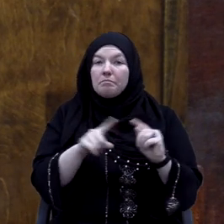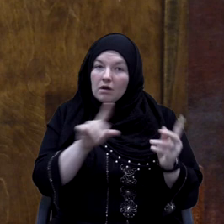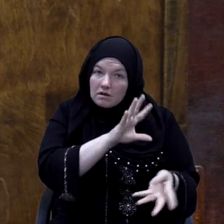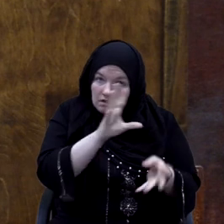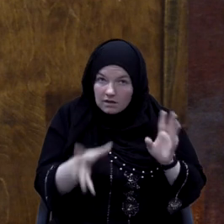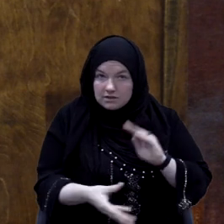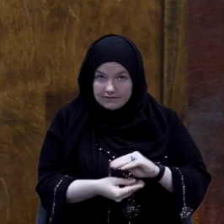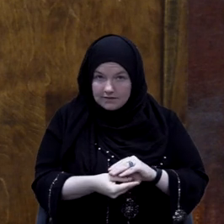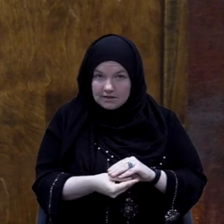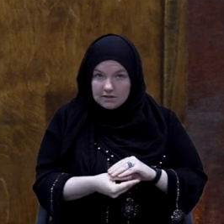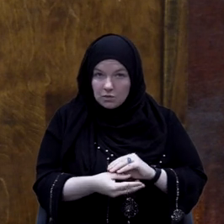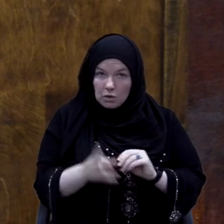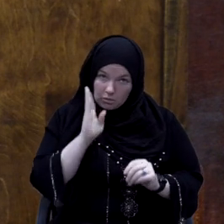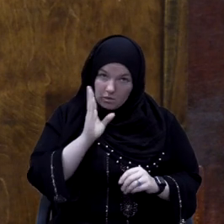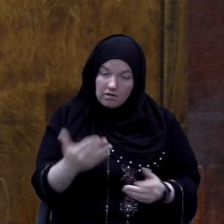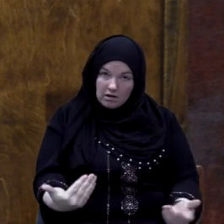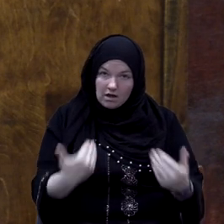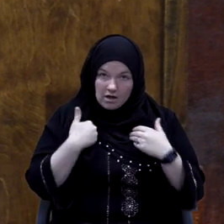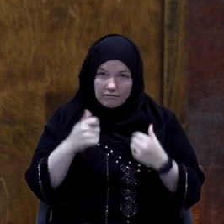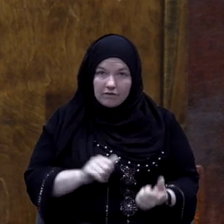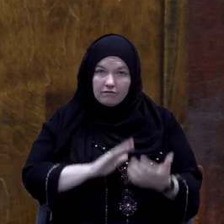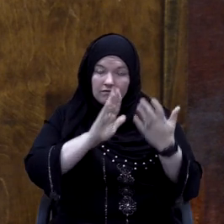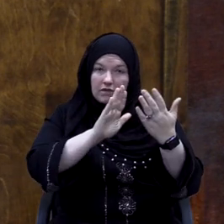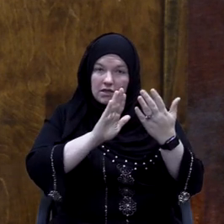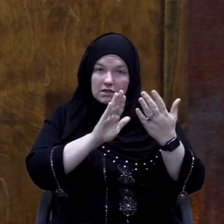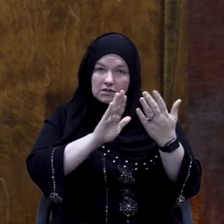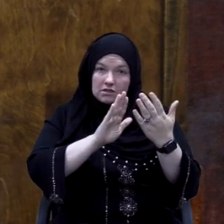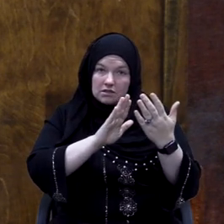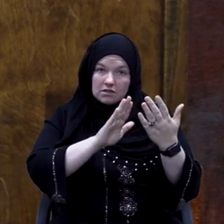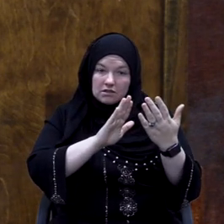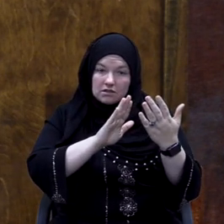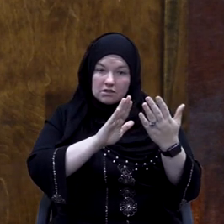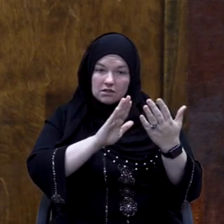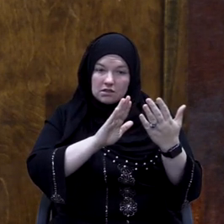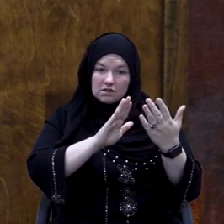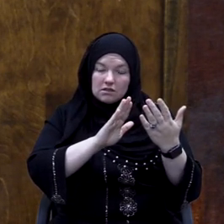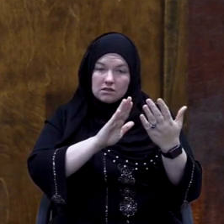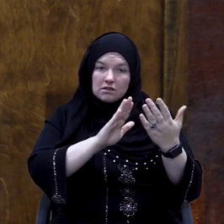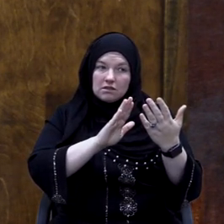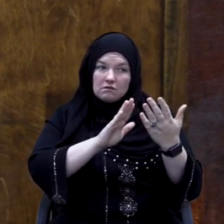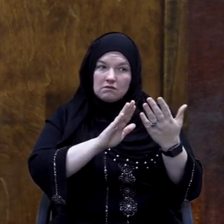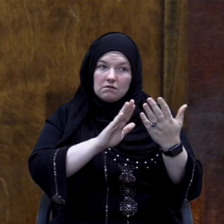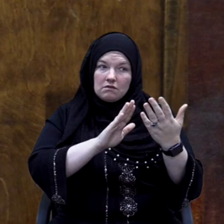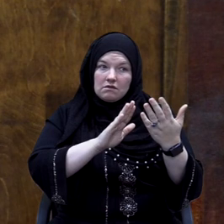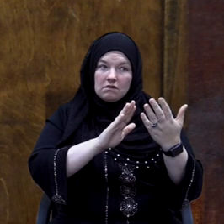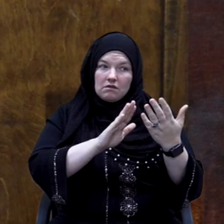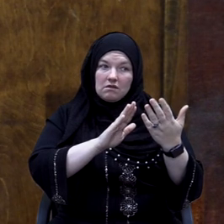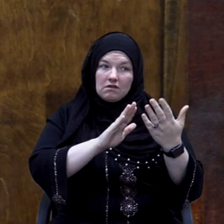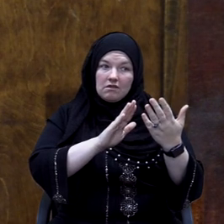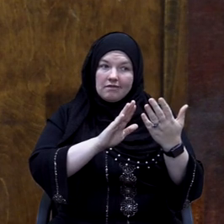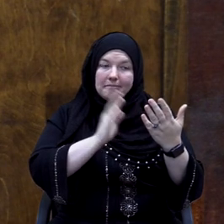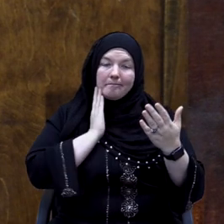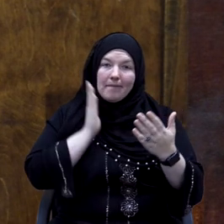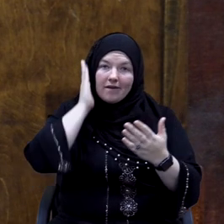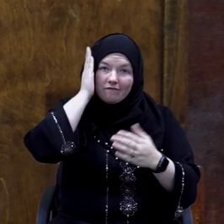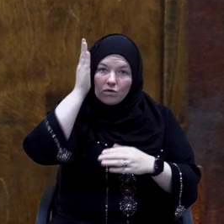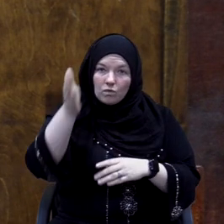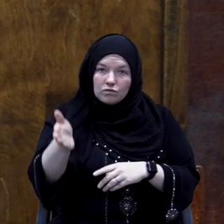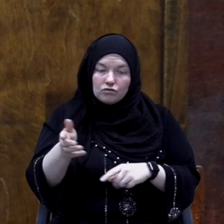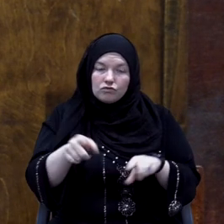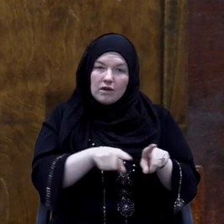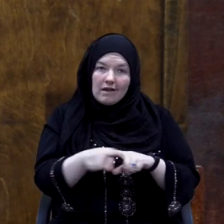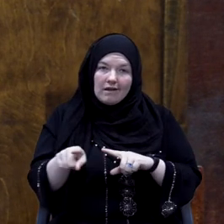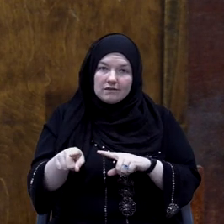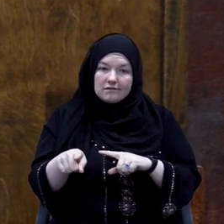collectively, we will have to face the fate of our collective action.